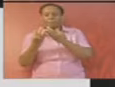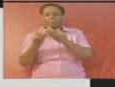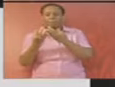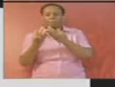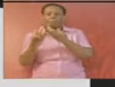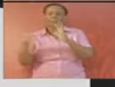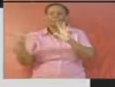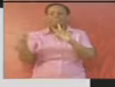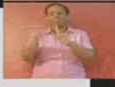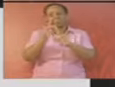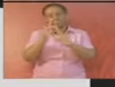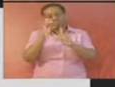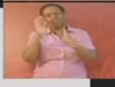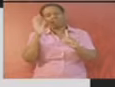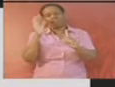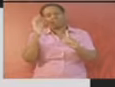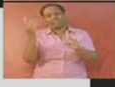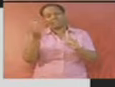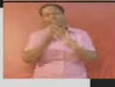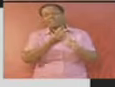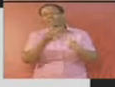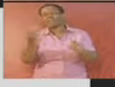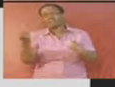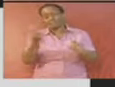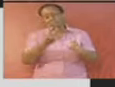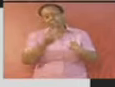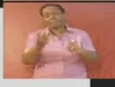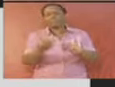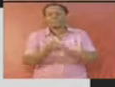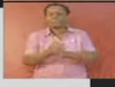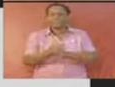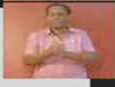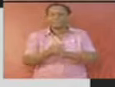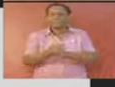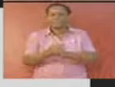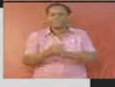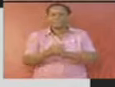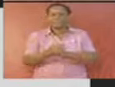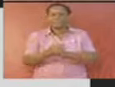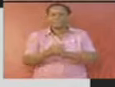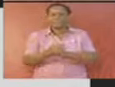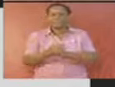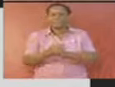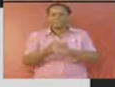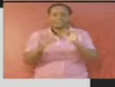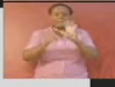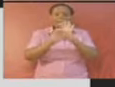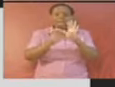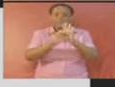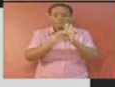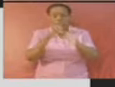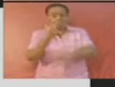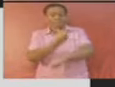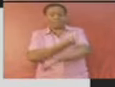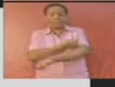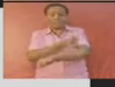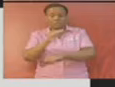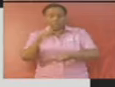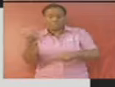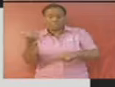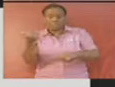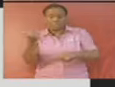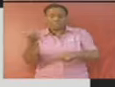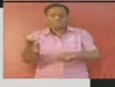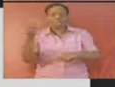slide. So just in terms of the types of vaccines, quickly before we come to the end of it, we have four different types